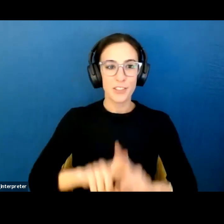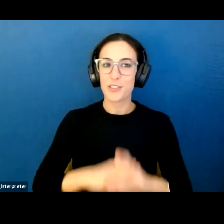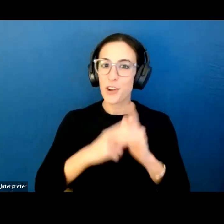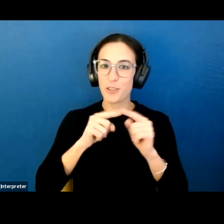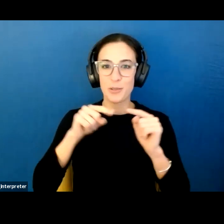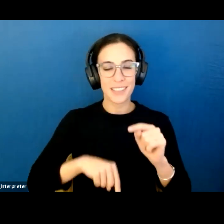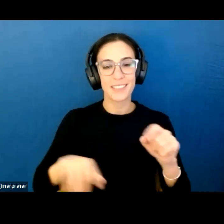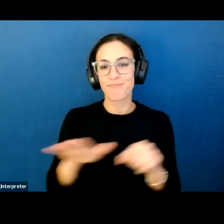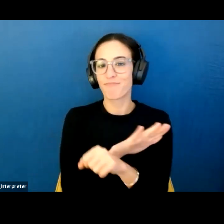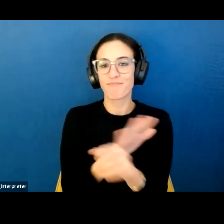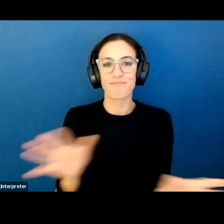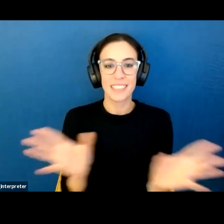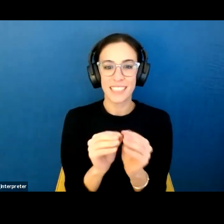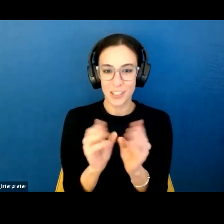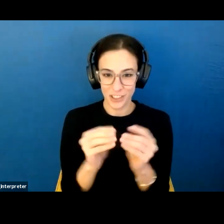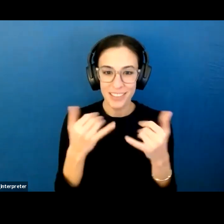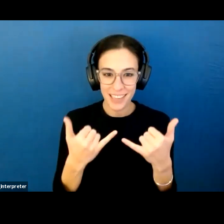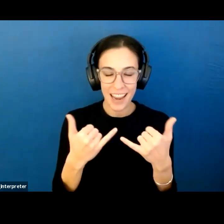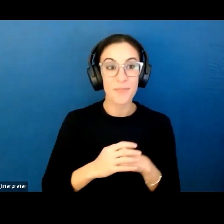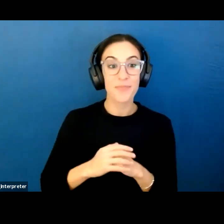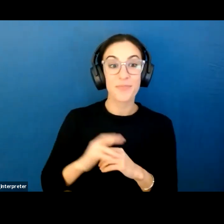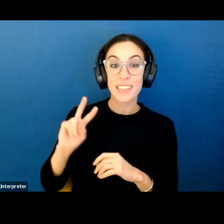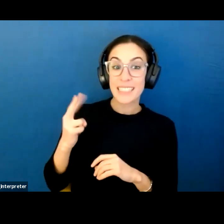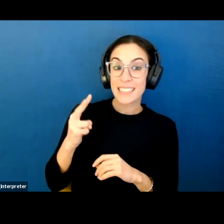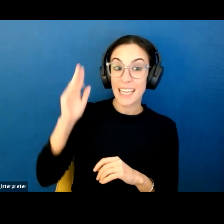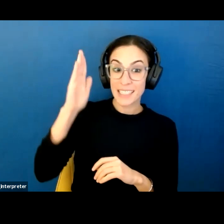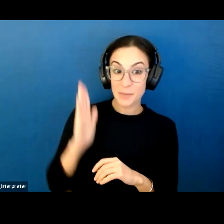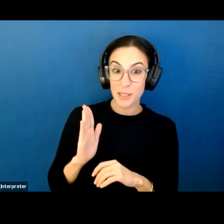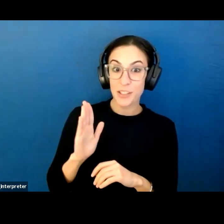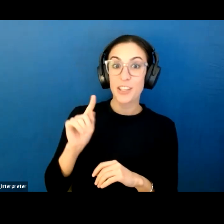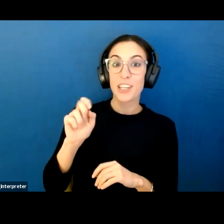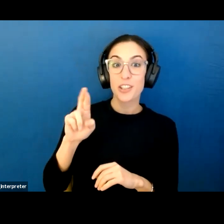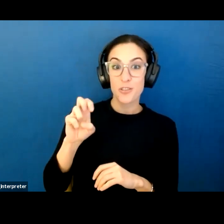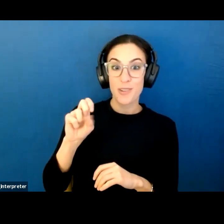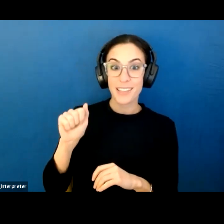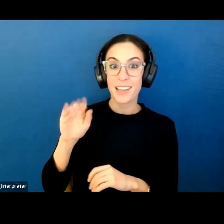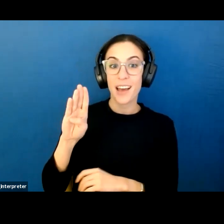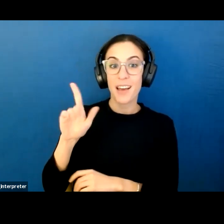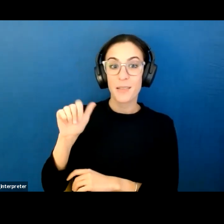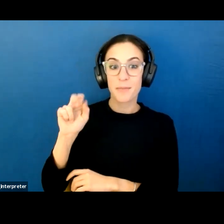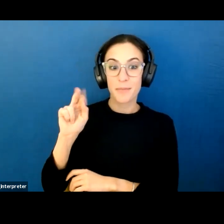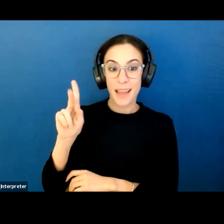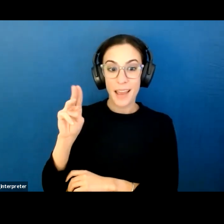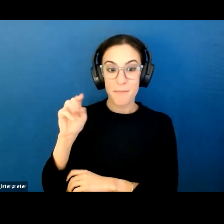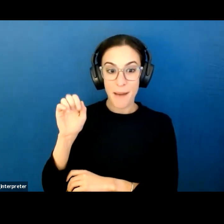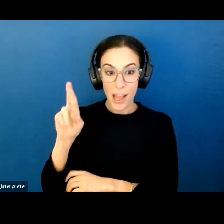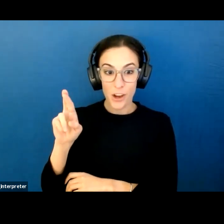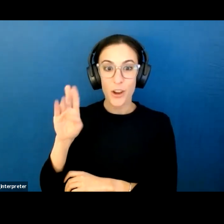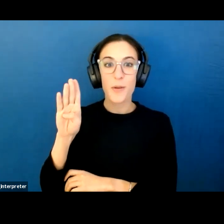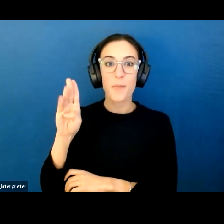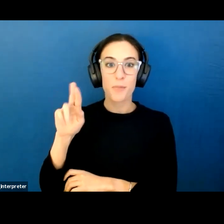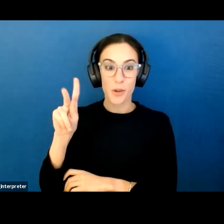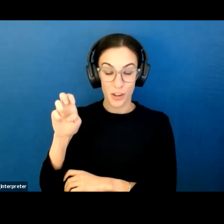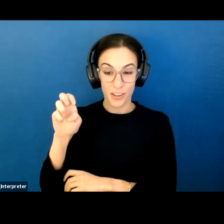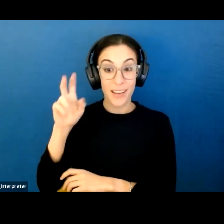today. Our second speaker is Theresa Blankmeyer-Burke. Theresa is a philosophy professor